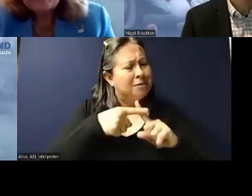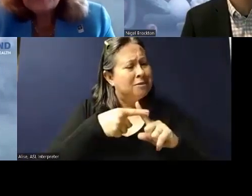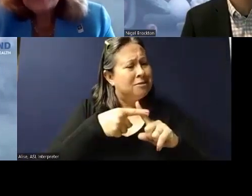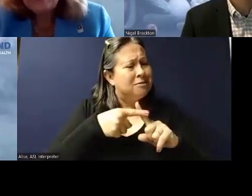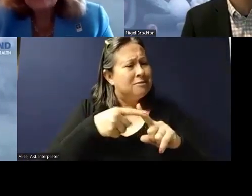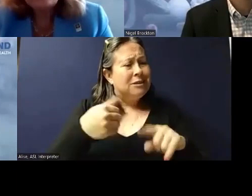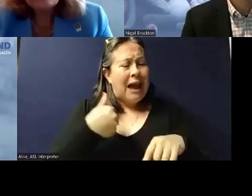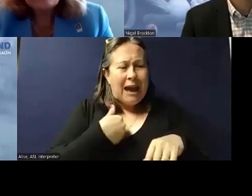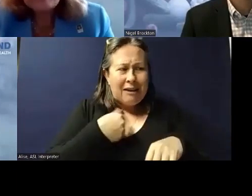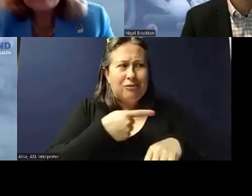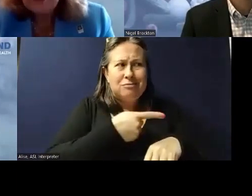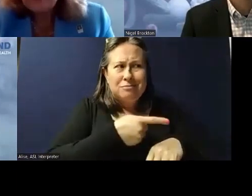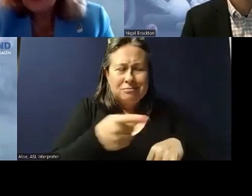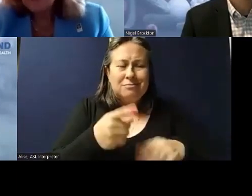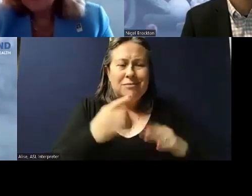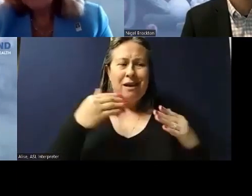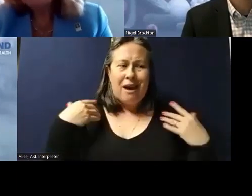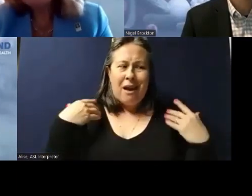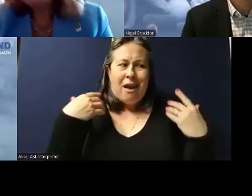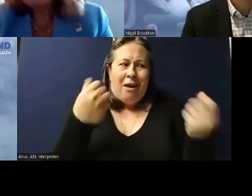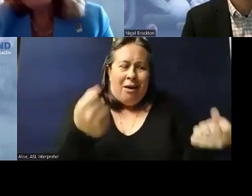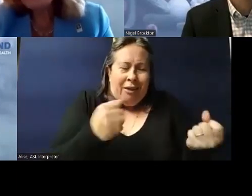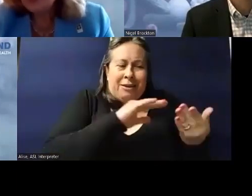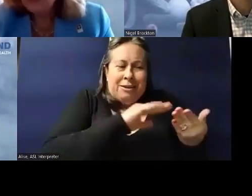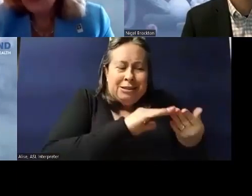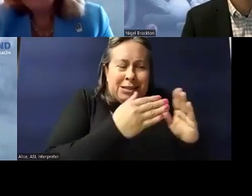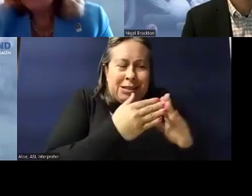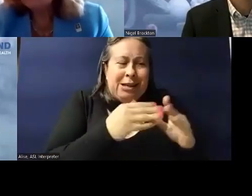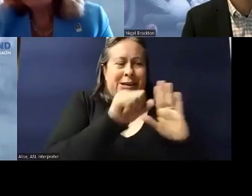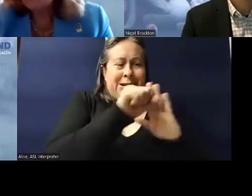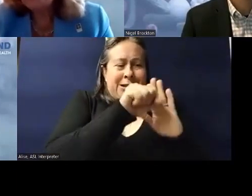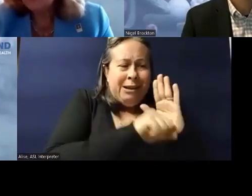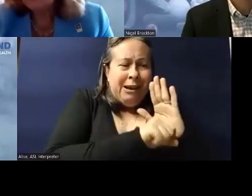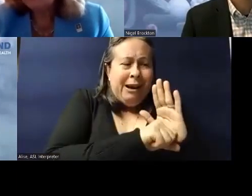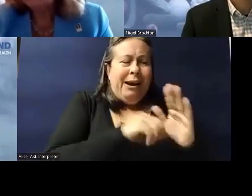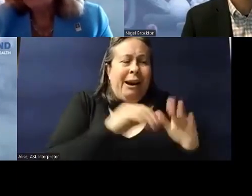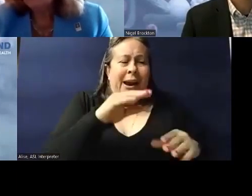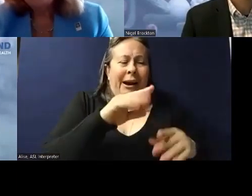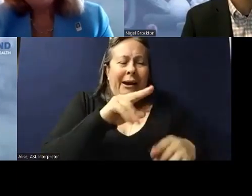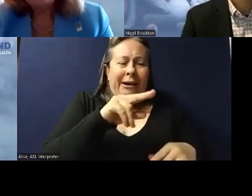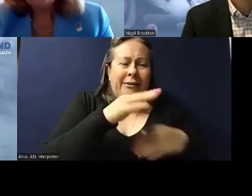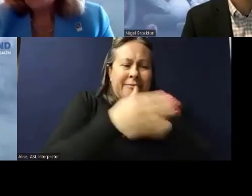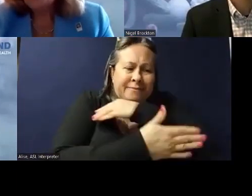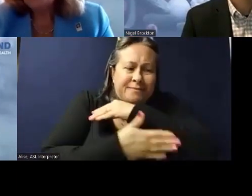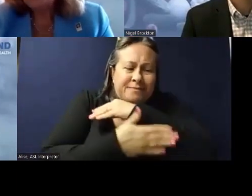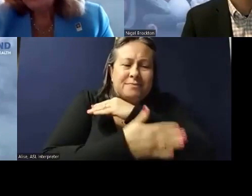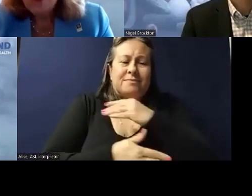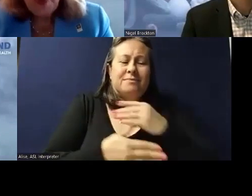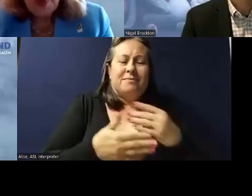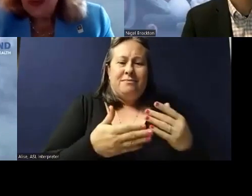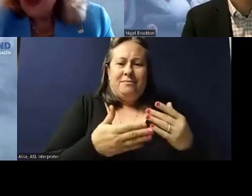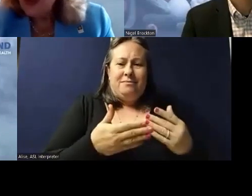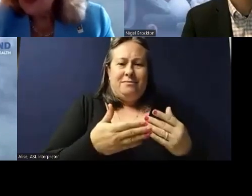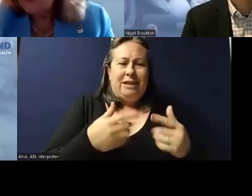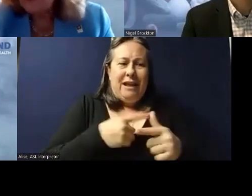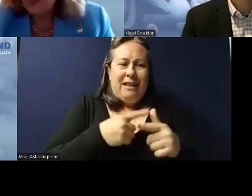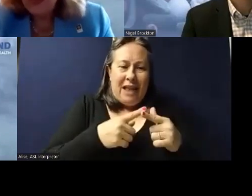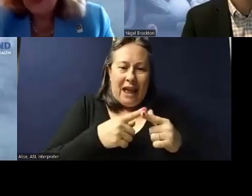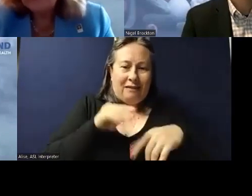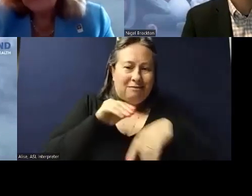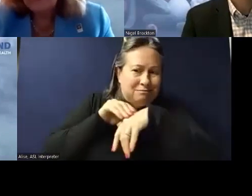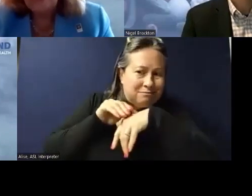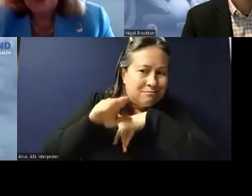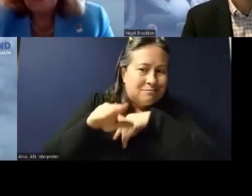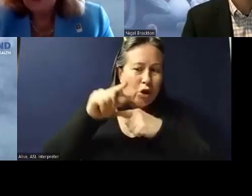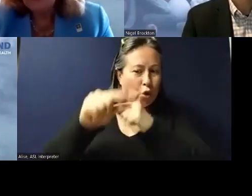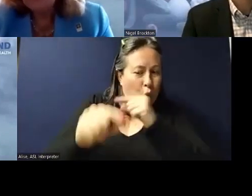healthy city, a healthy state, a healthy nation, and be a role model for global, you know,